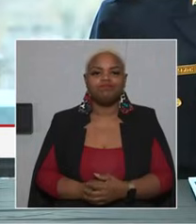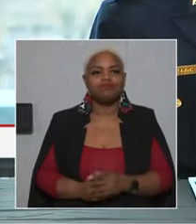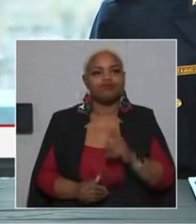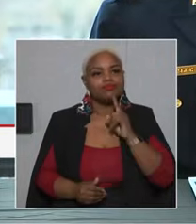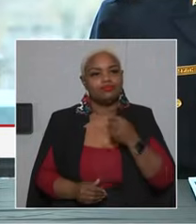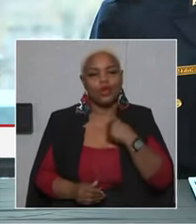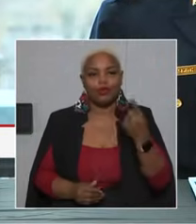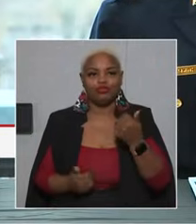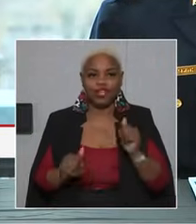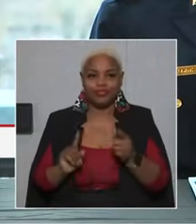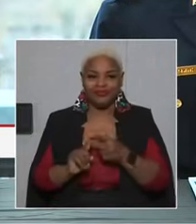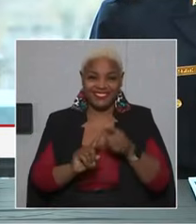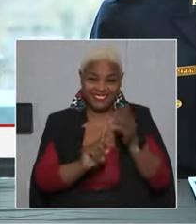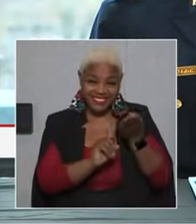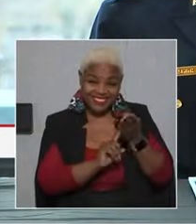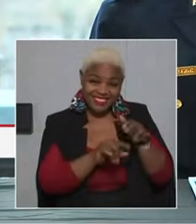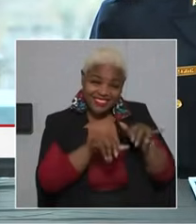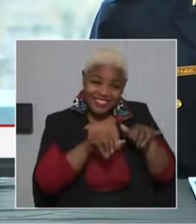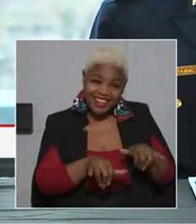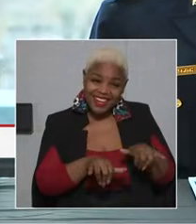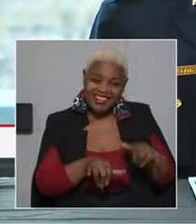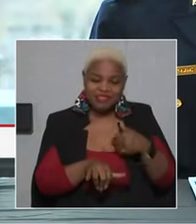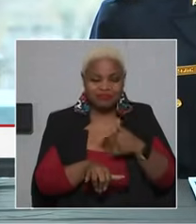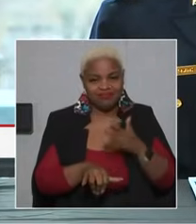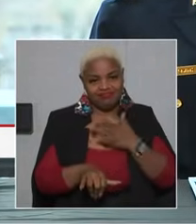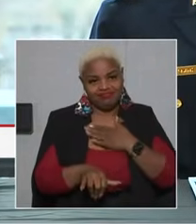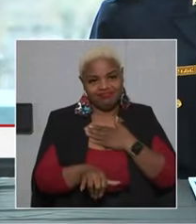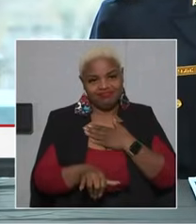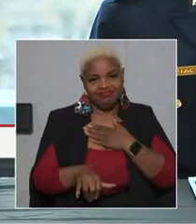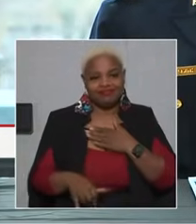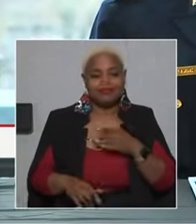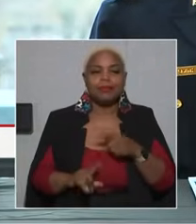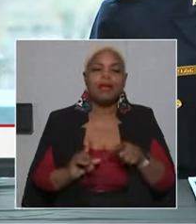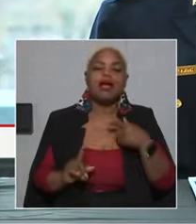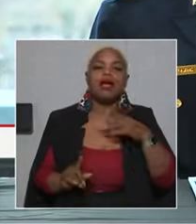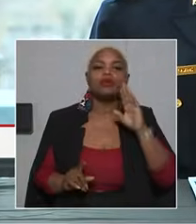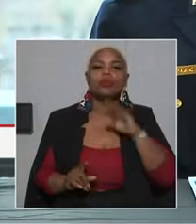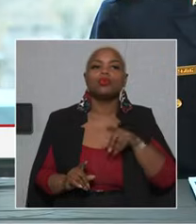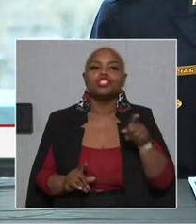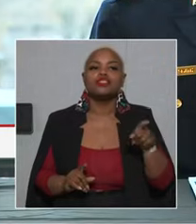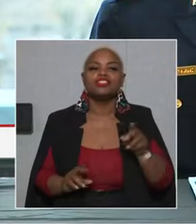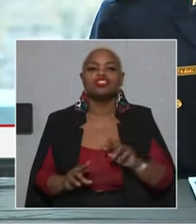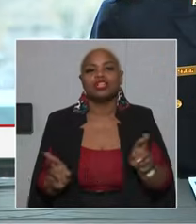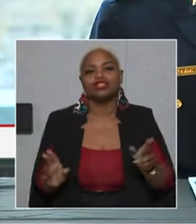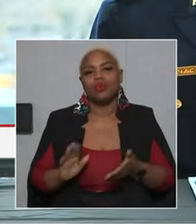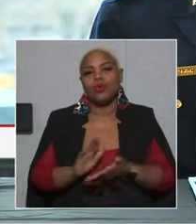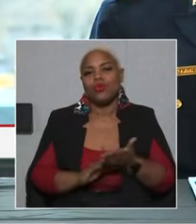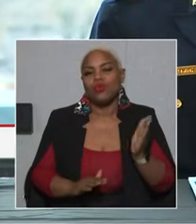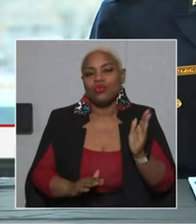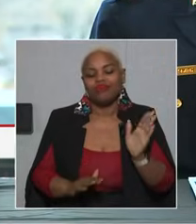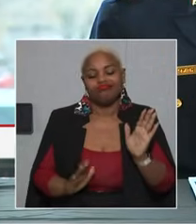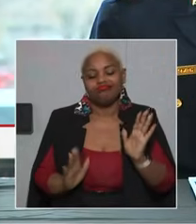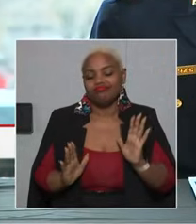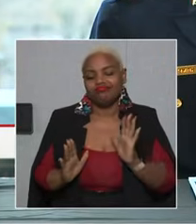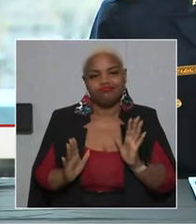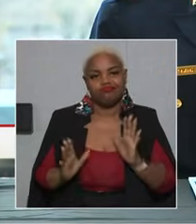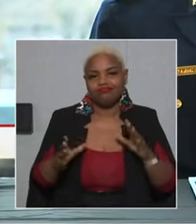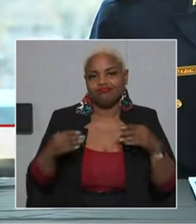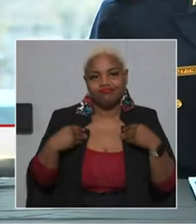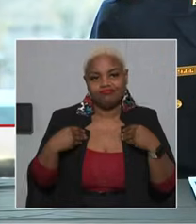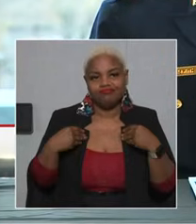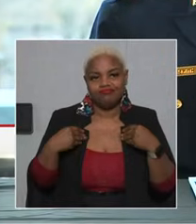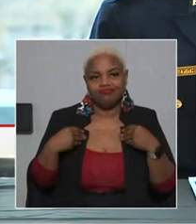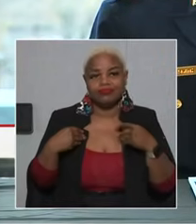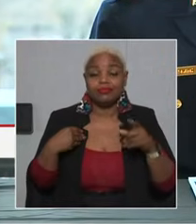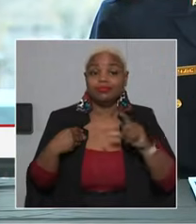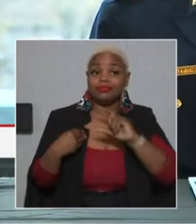always try to keep my people, and I always know when they're ready to go. And the chief has given us just